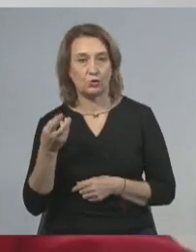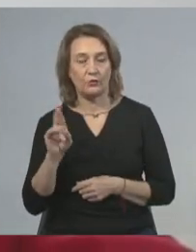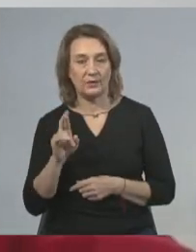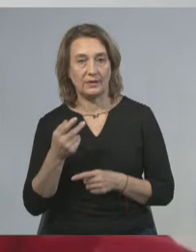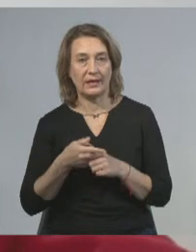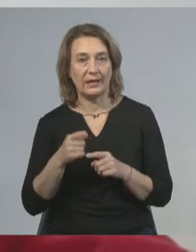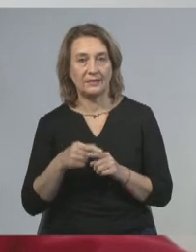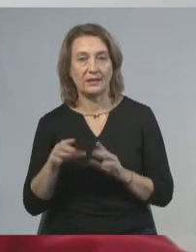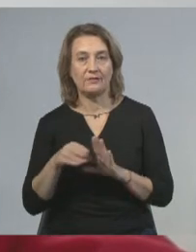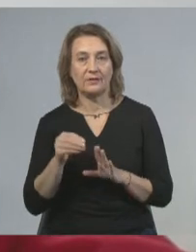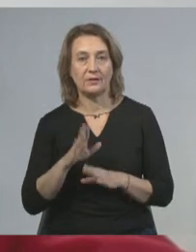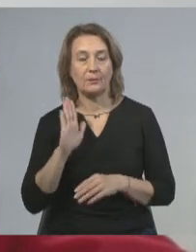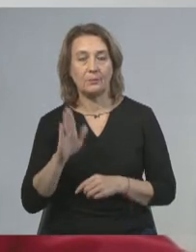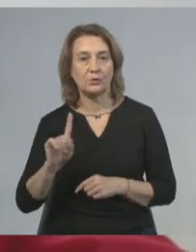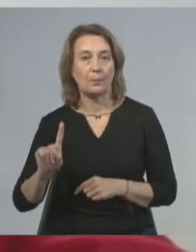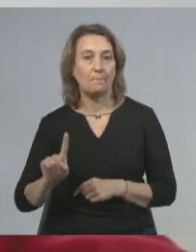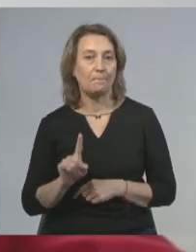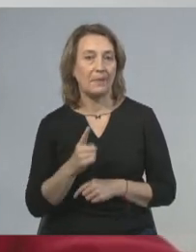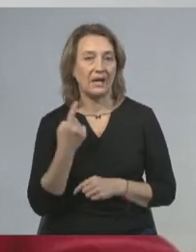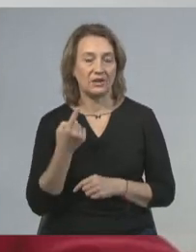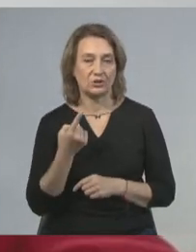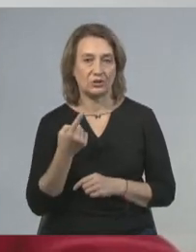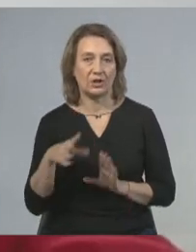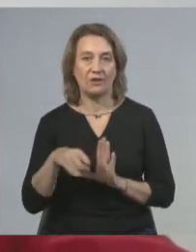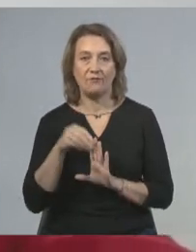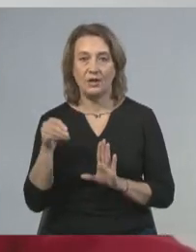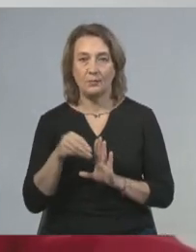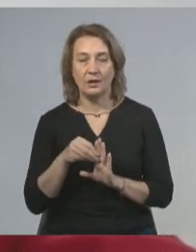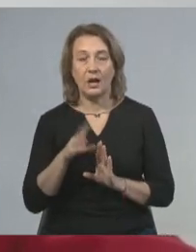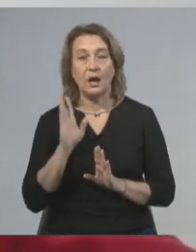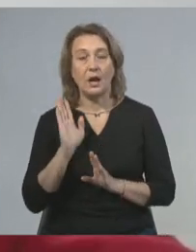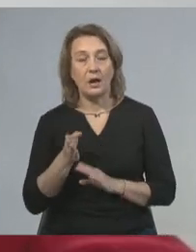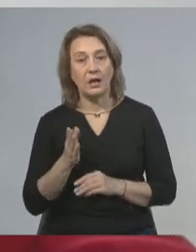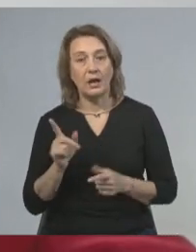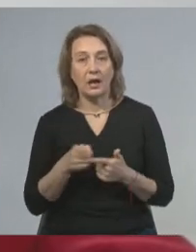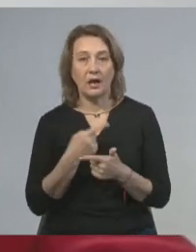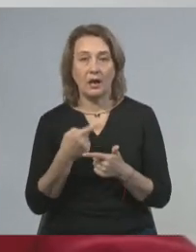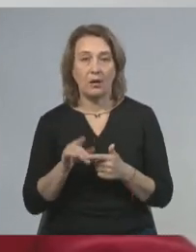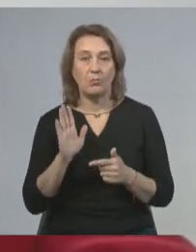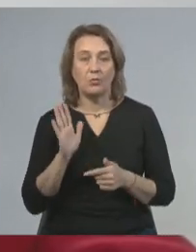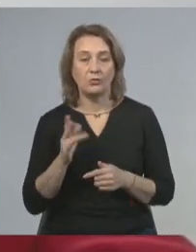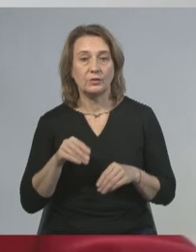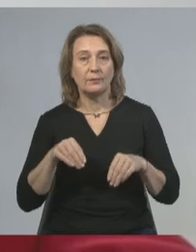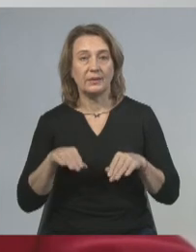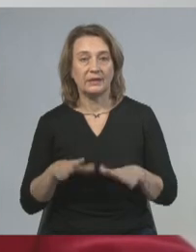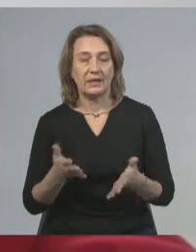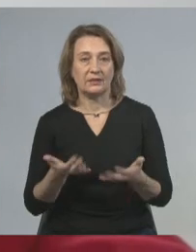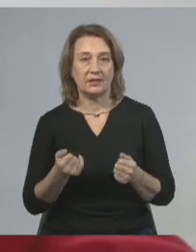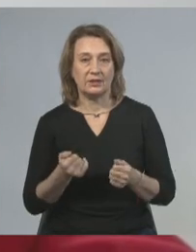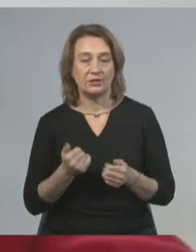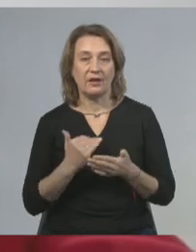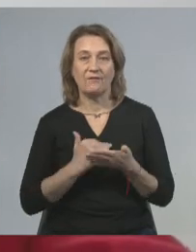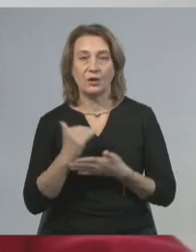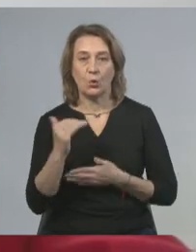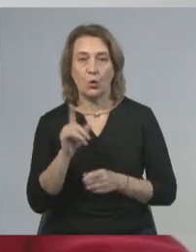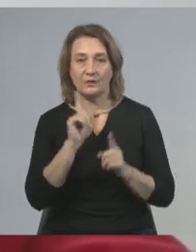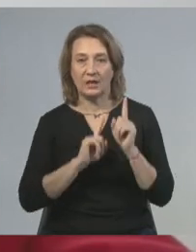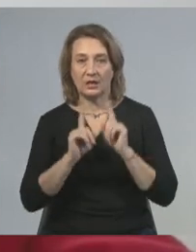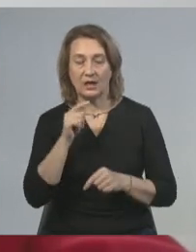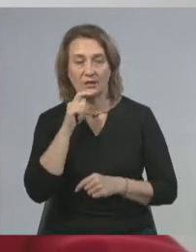october of course but these are going to be uh like you know not the first